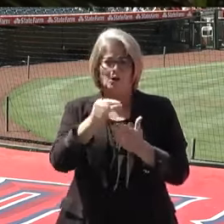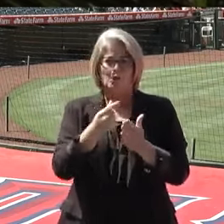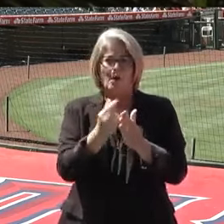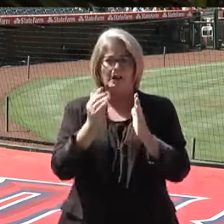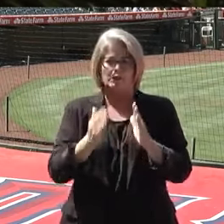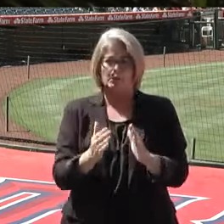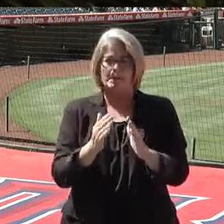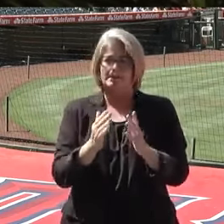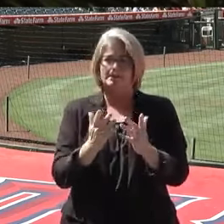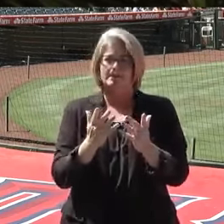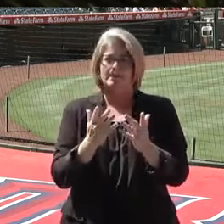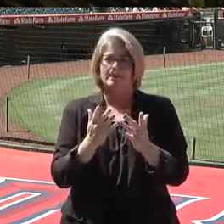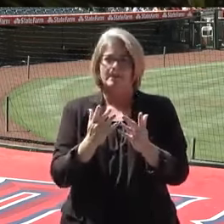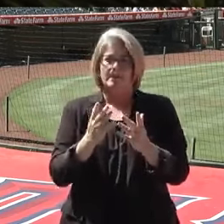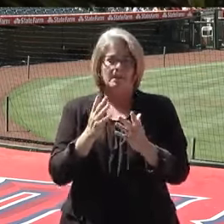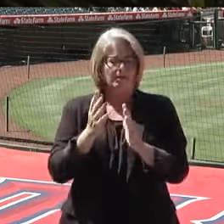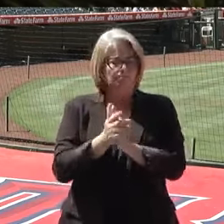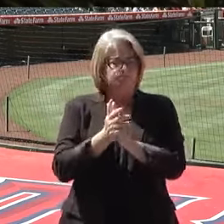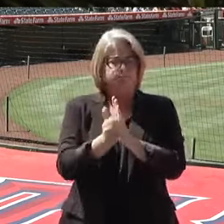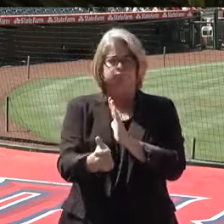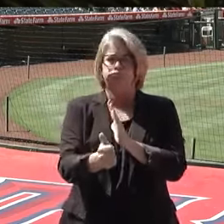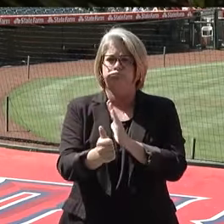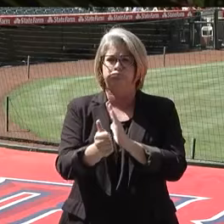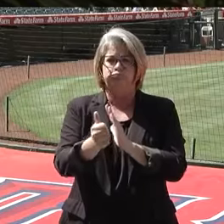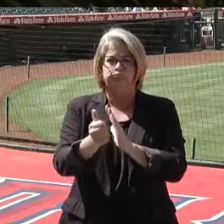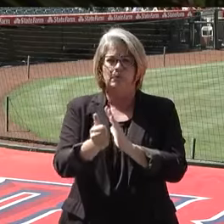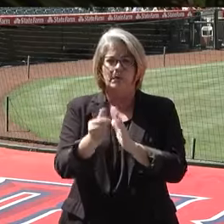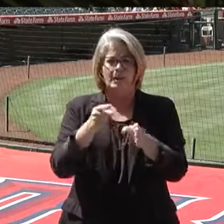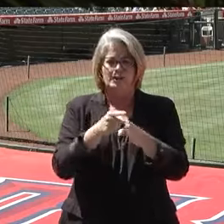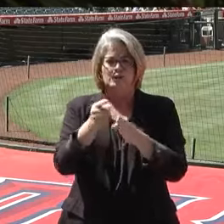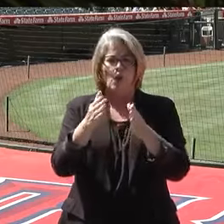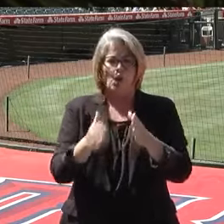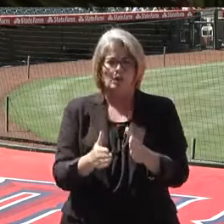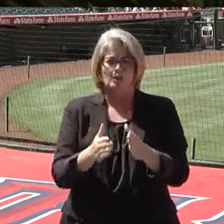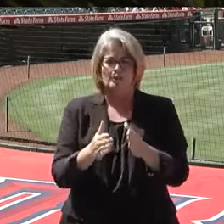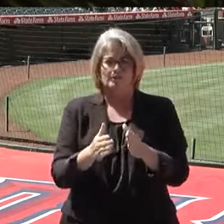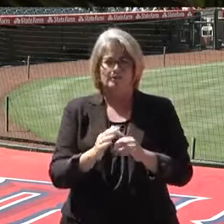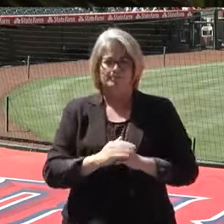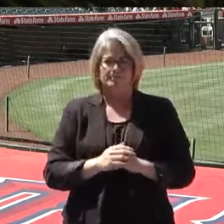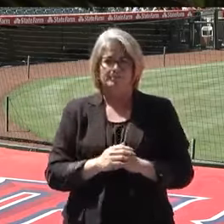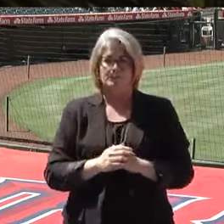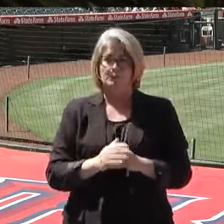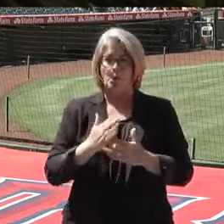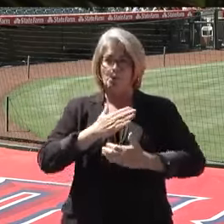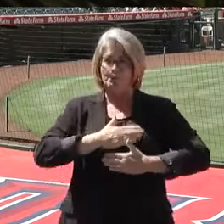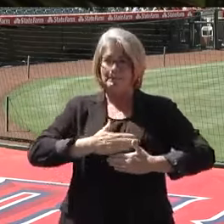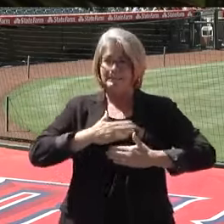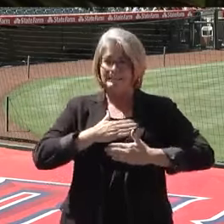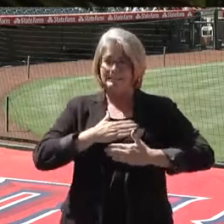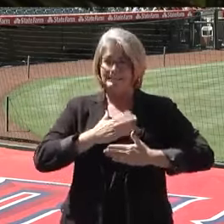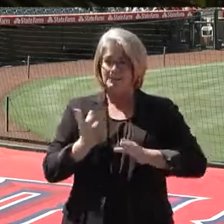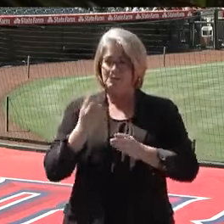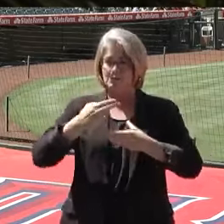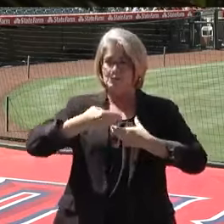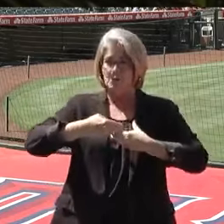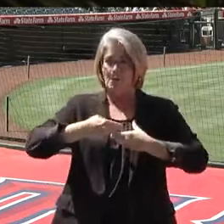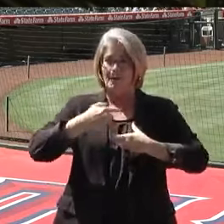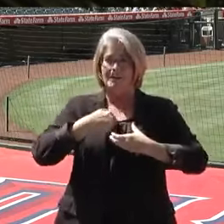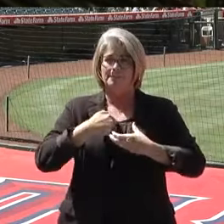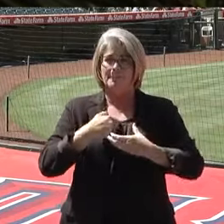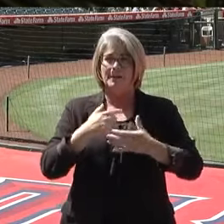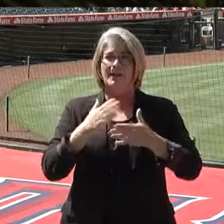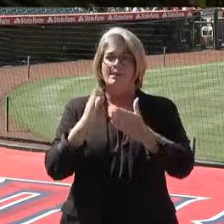success at the beach. Please join me now in congratulating the 2023 Best Master's Thesis